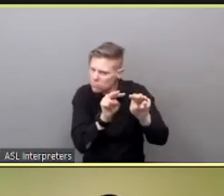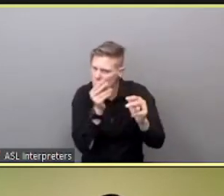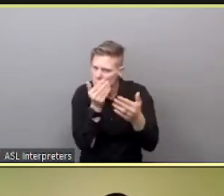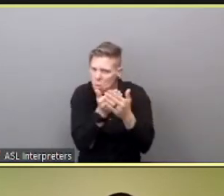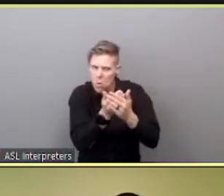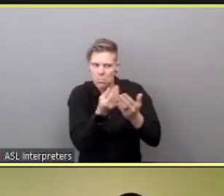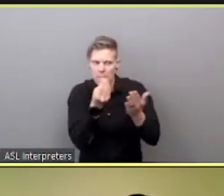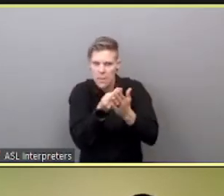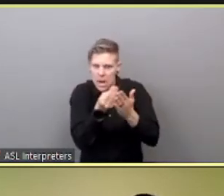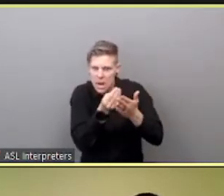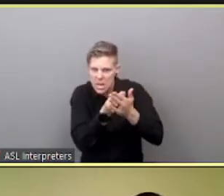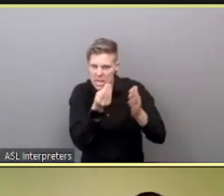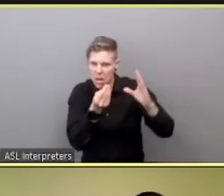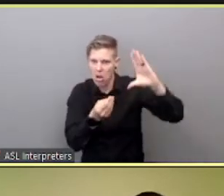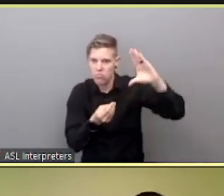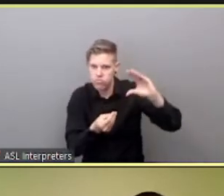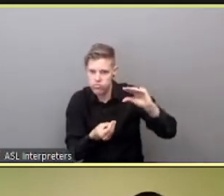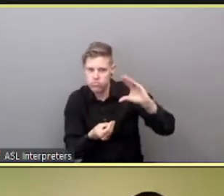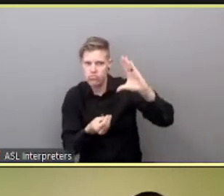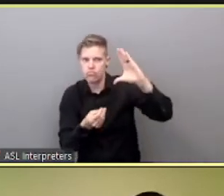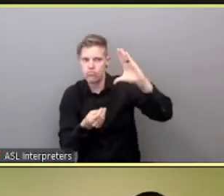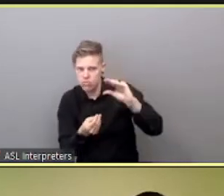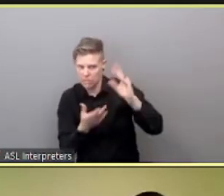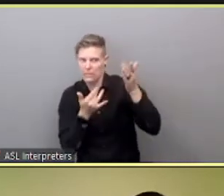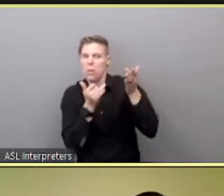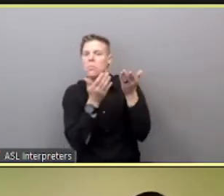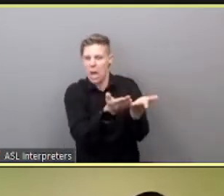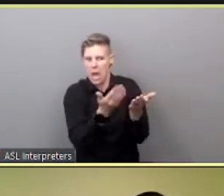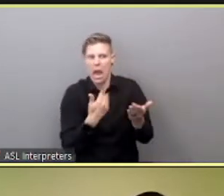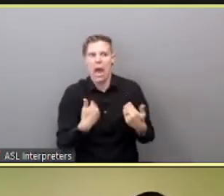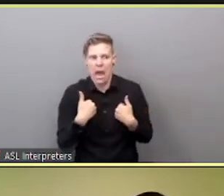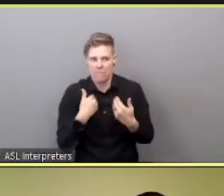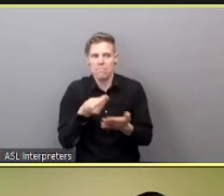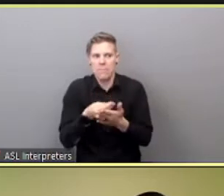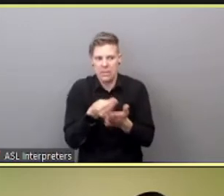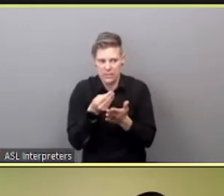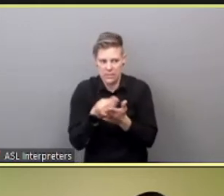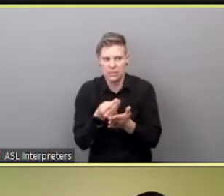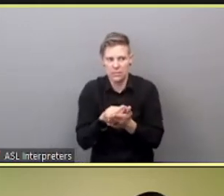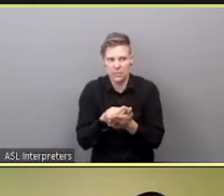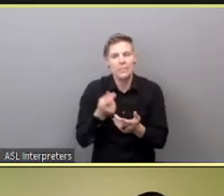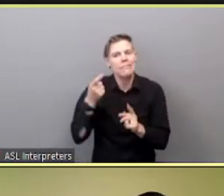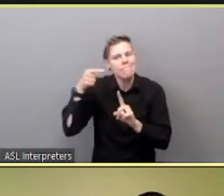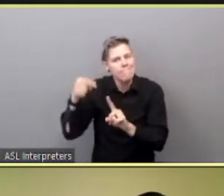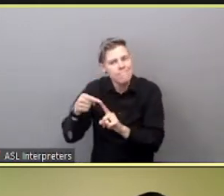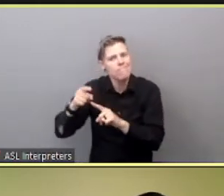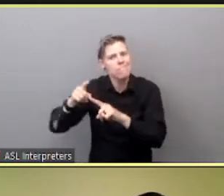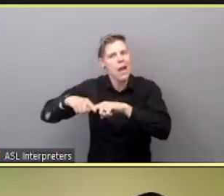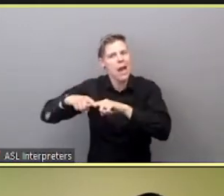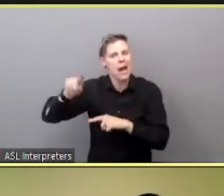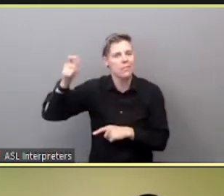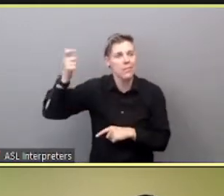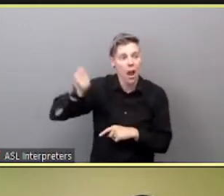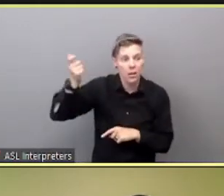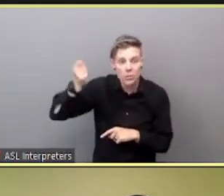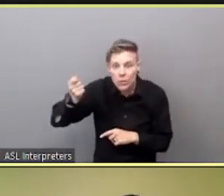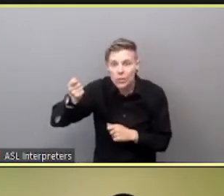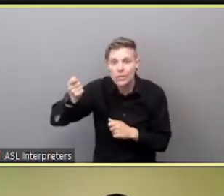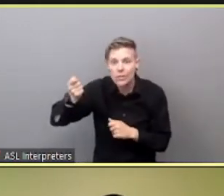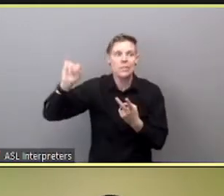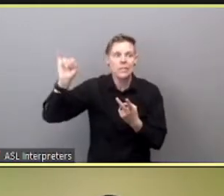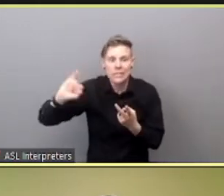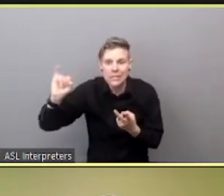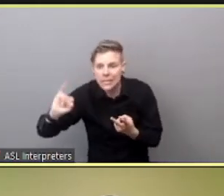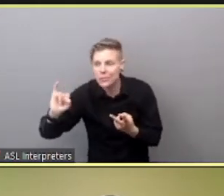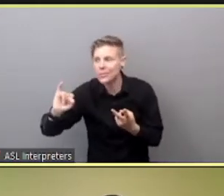significant role in unemployment insurance tax rates for employers. Those rates are currently